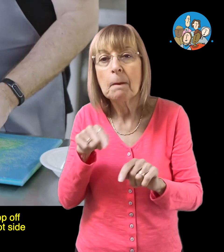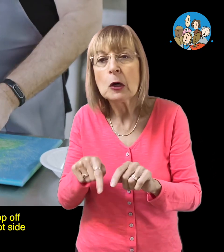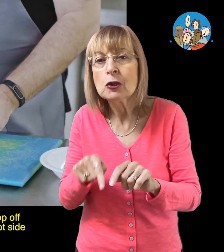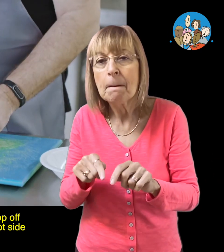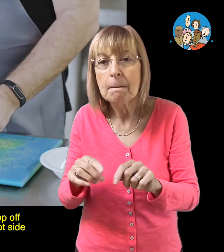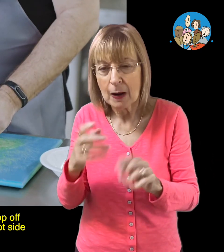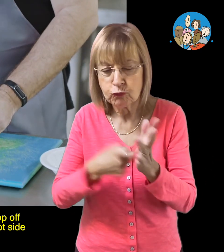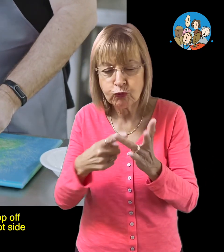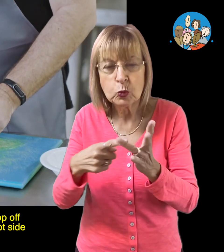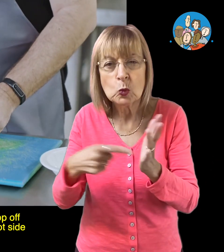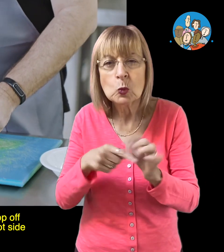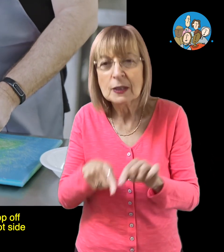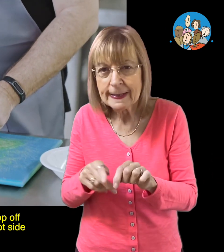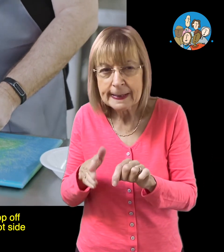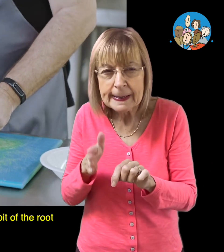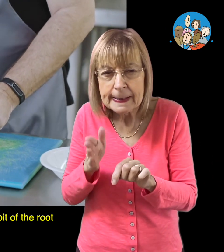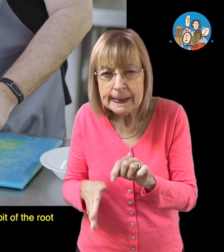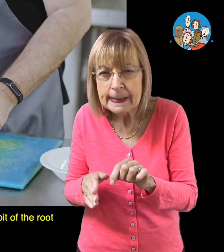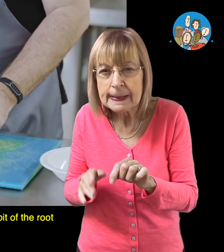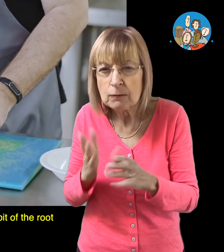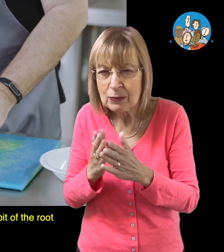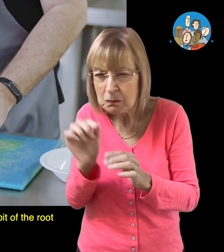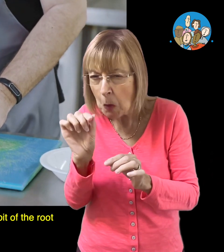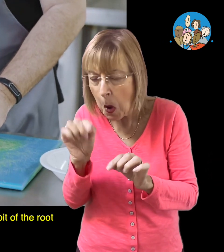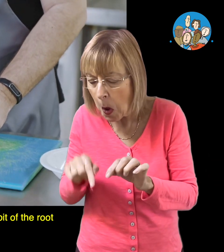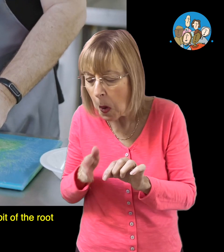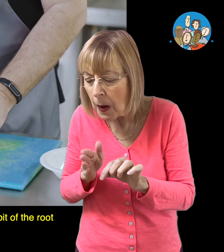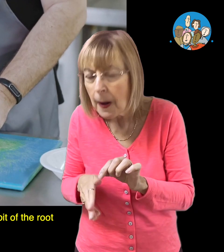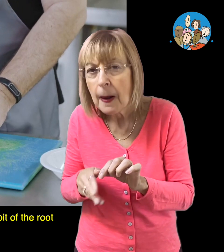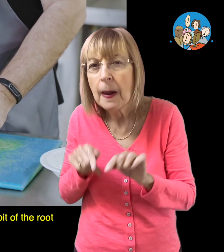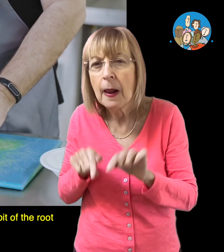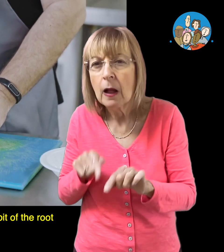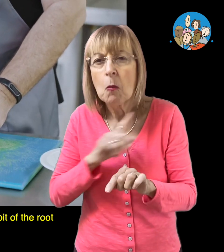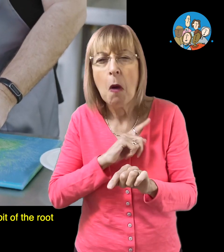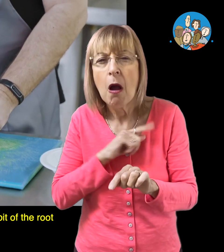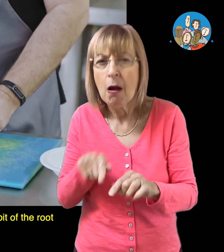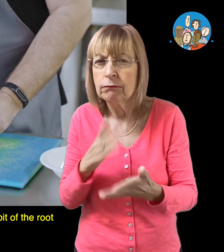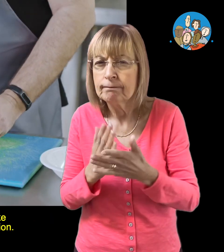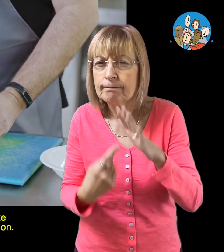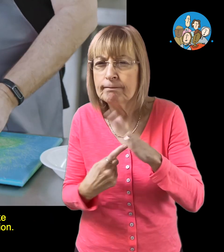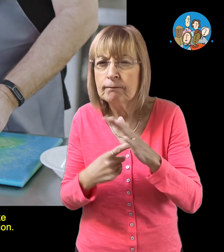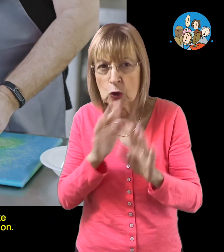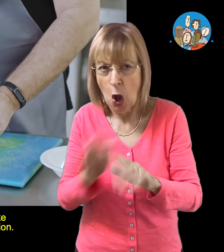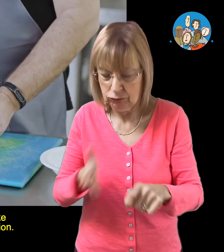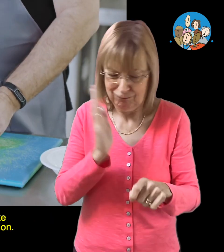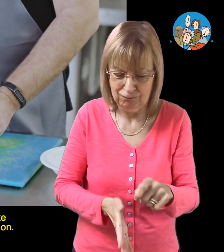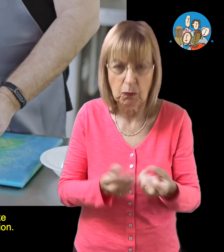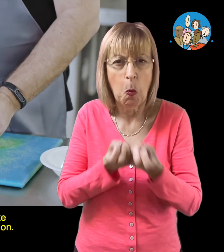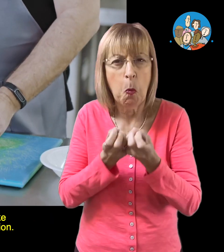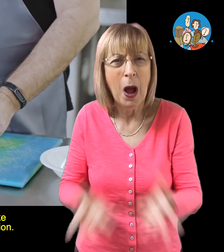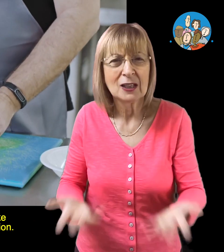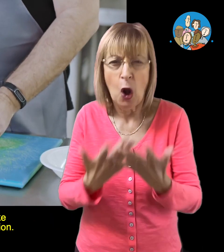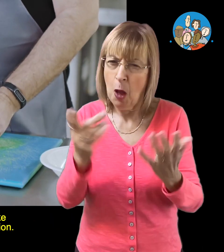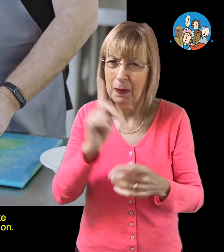turn the onion round so I've got the root side, and again I'm just going to take off the little furry bit of the root, not cutting all the way up